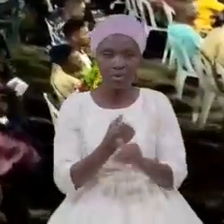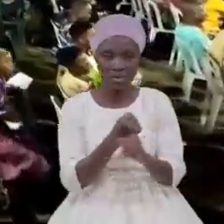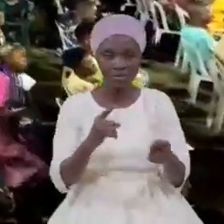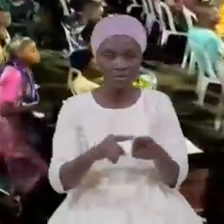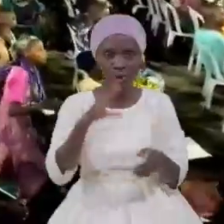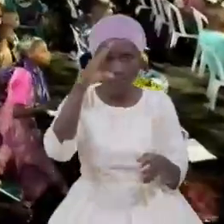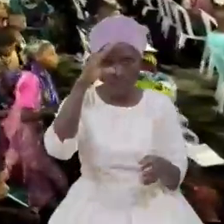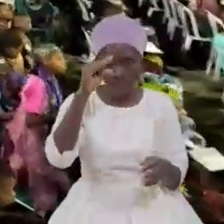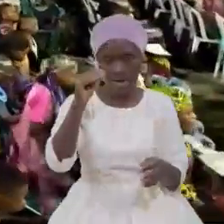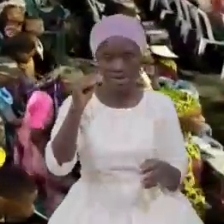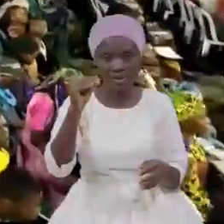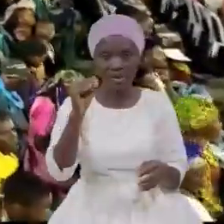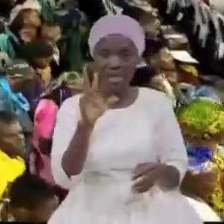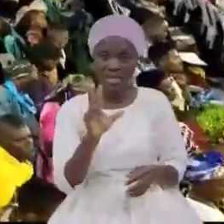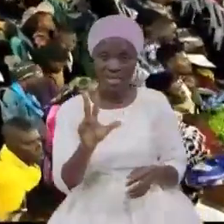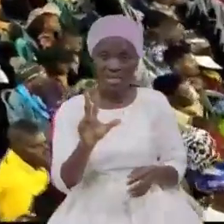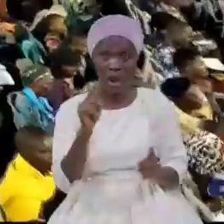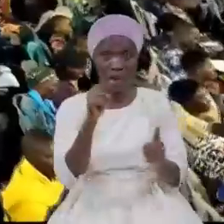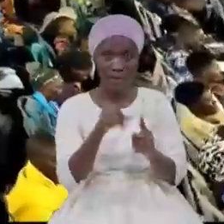at. Number one,